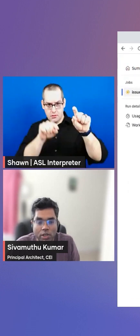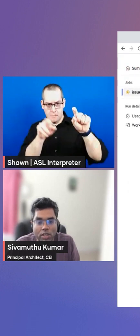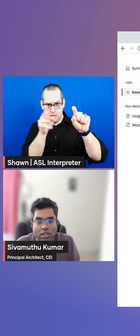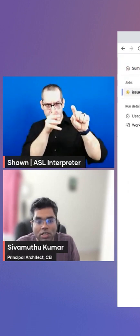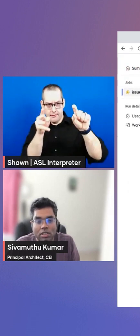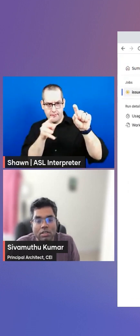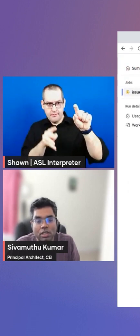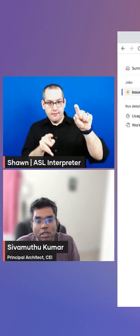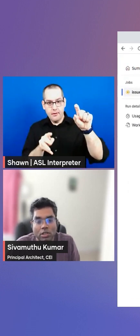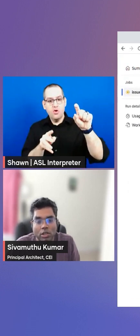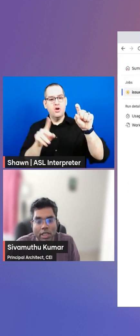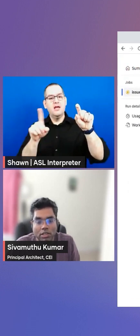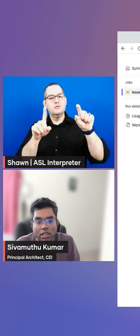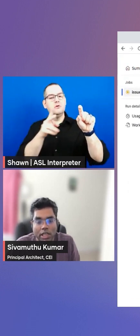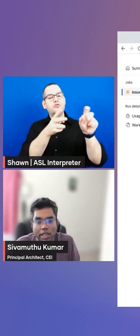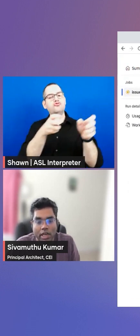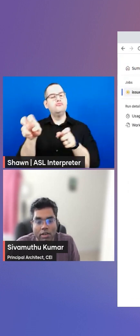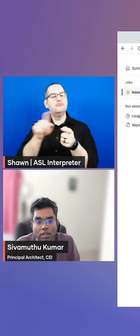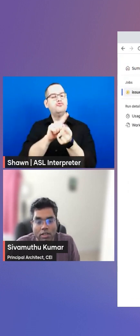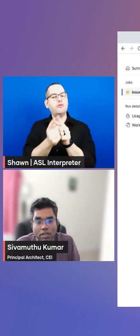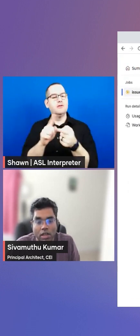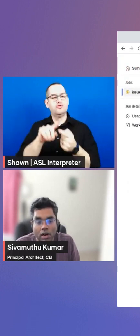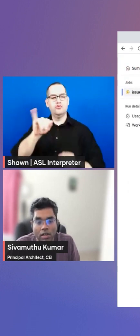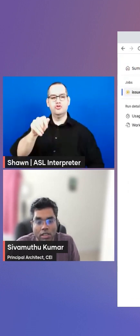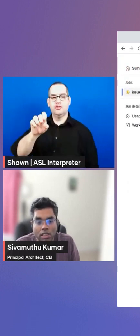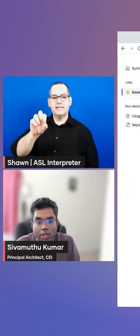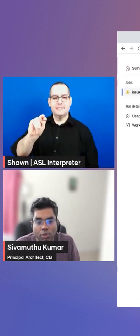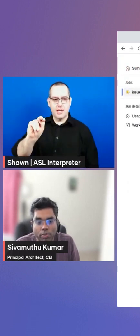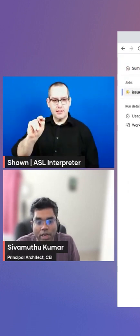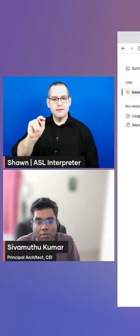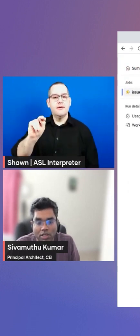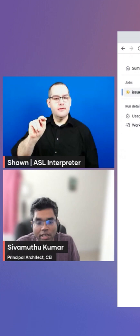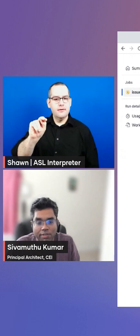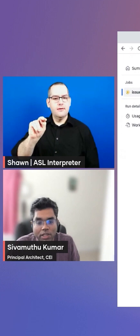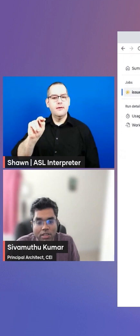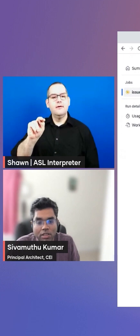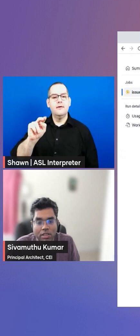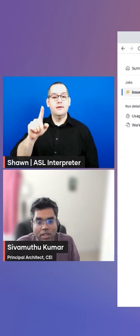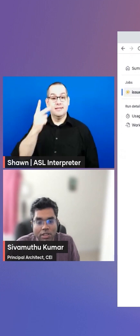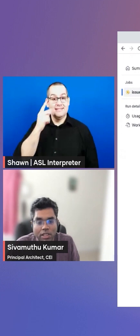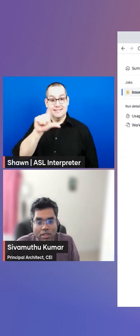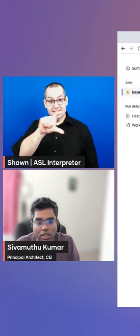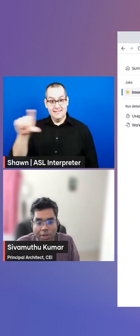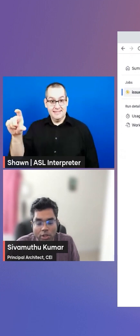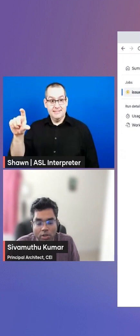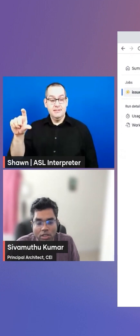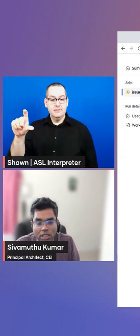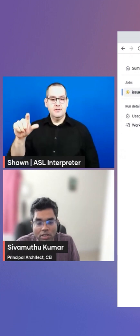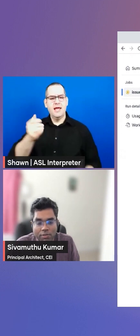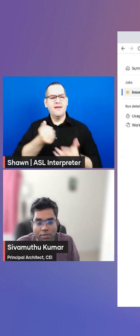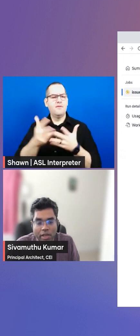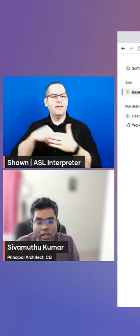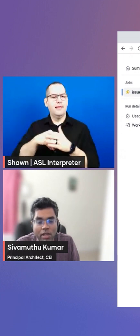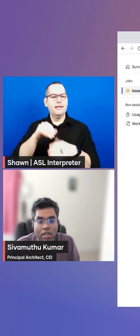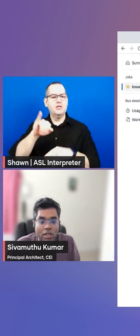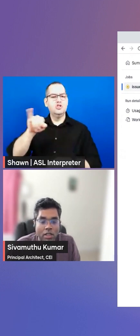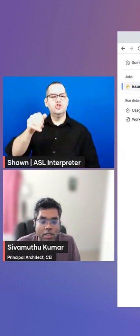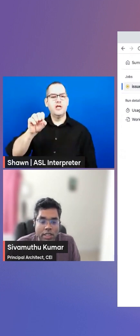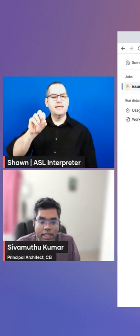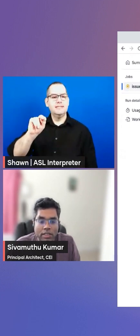everything into the JSON. So you can see like all the input parameters I have entered, everything is coming into the JSON